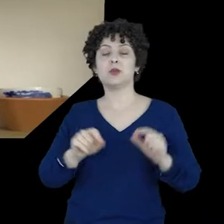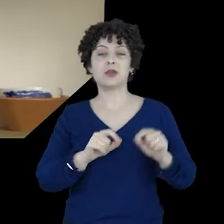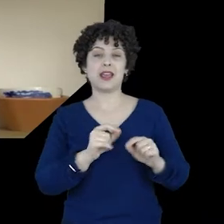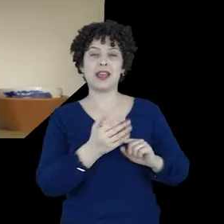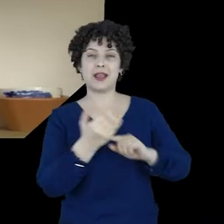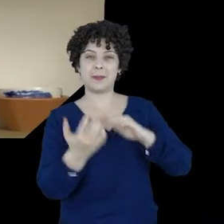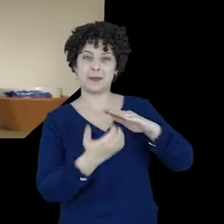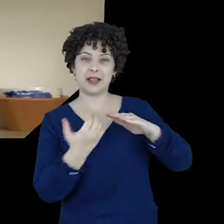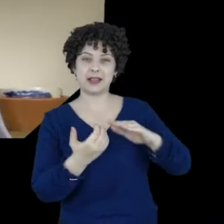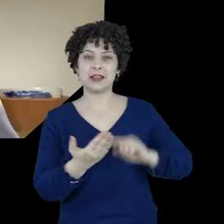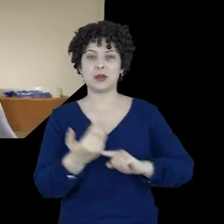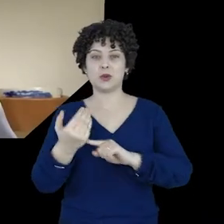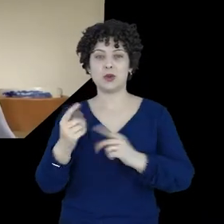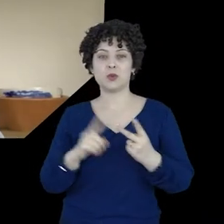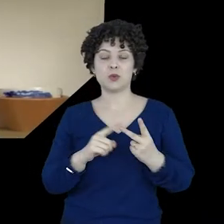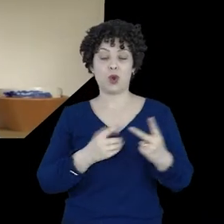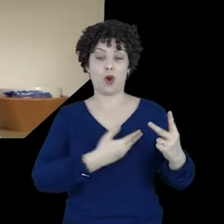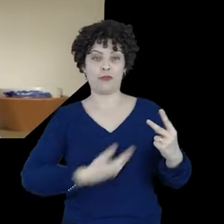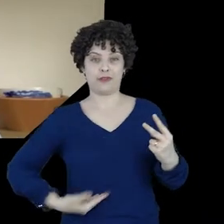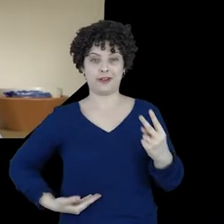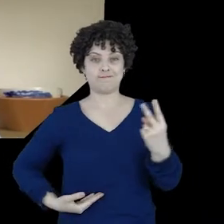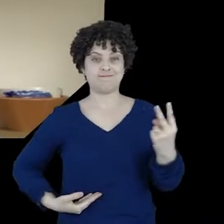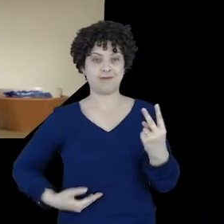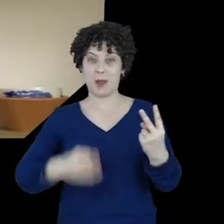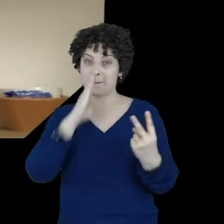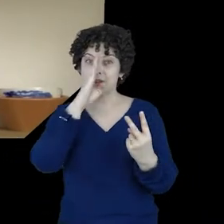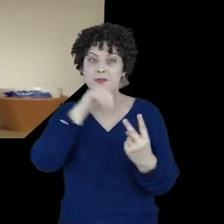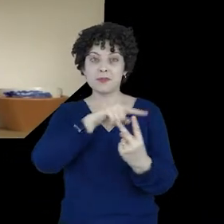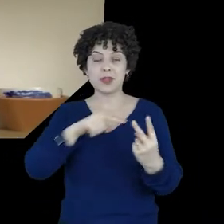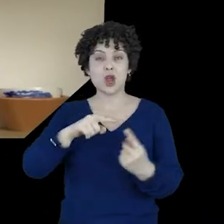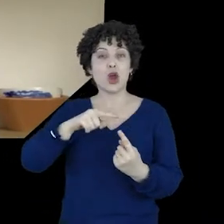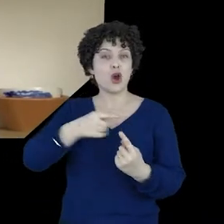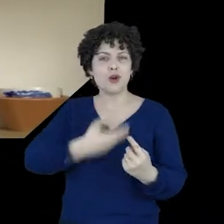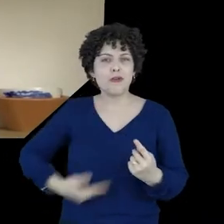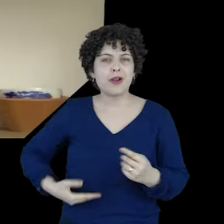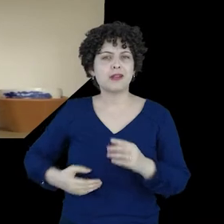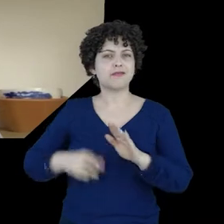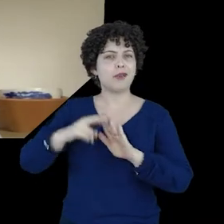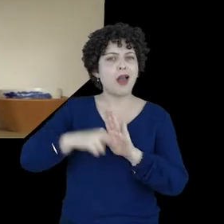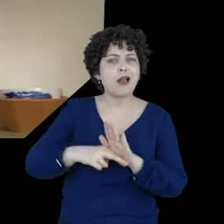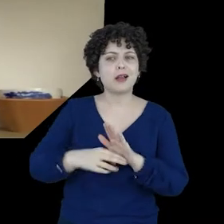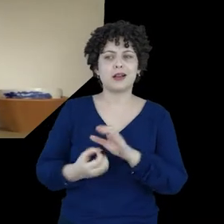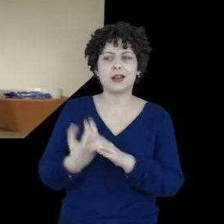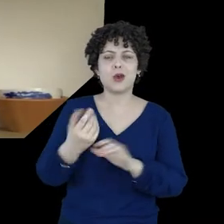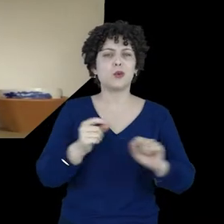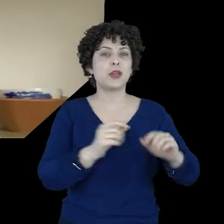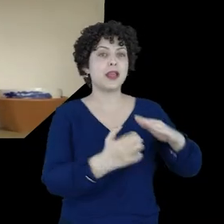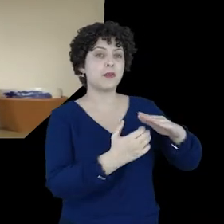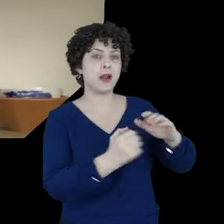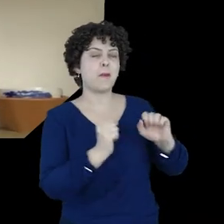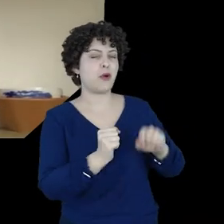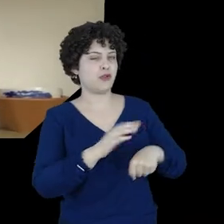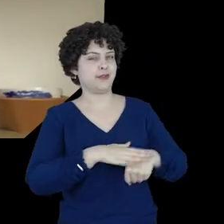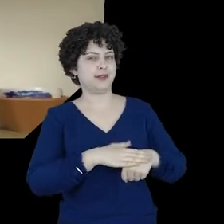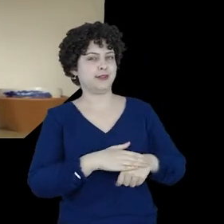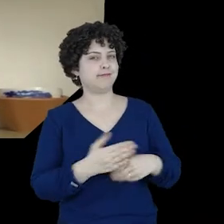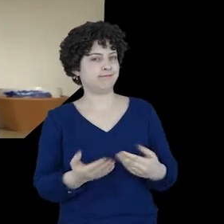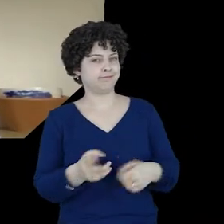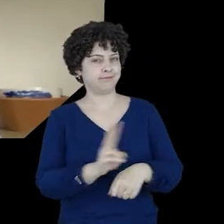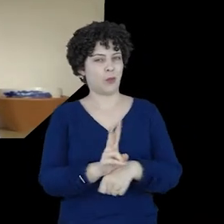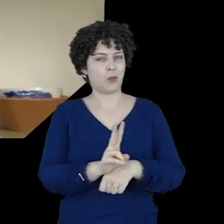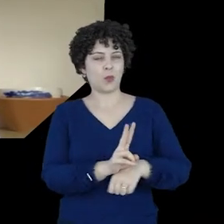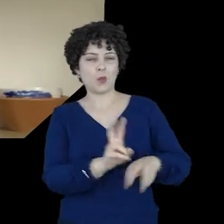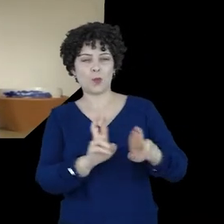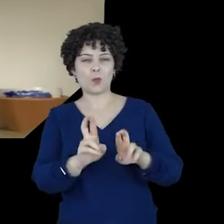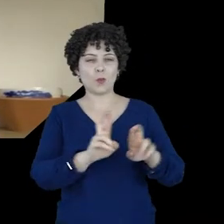second big player in the room is governments. Governments make rules all the time about, you know, what businesses can and can't do. And we really